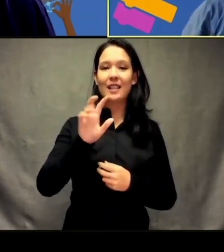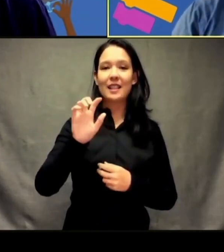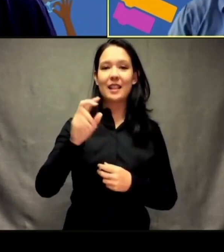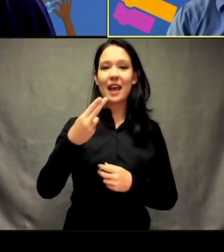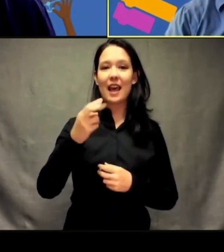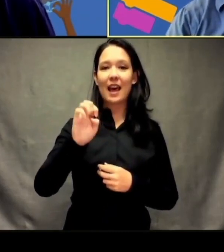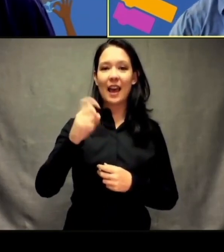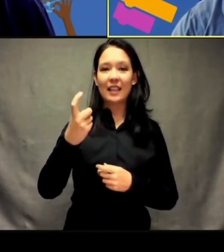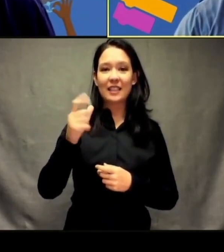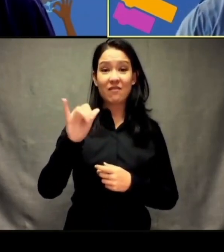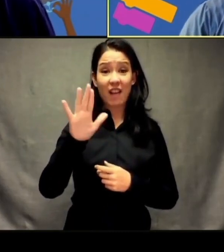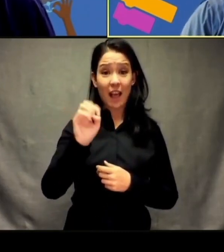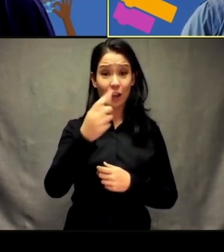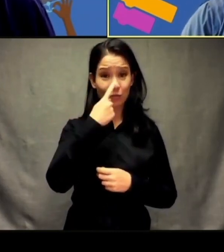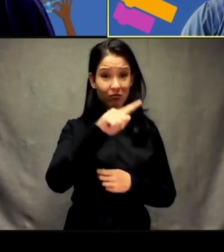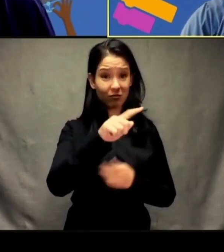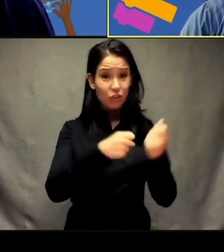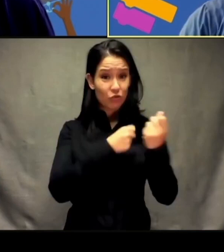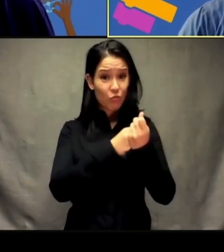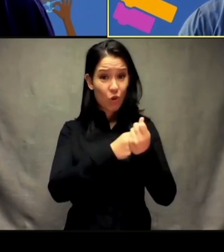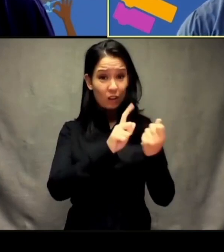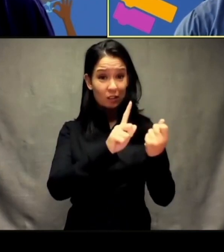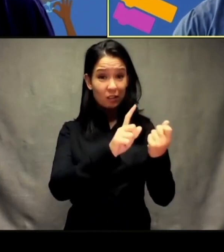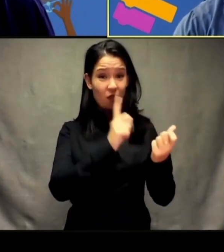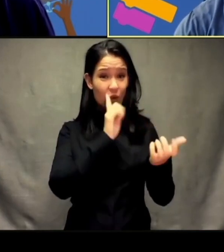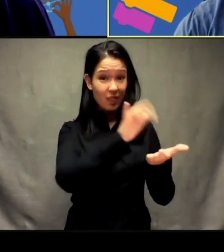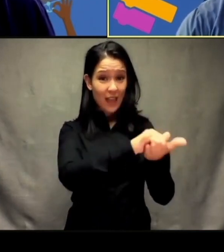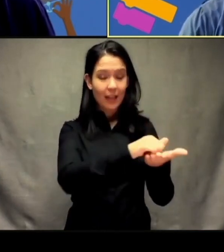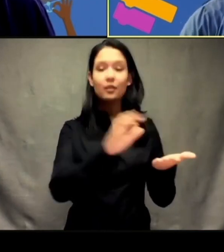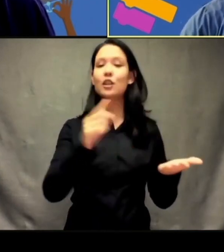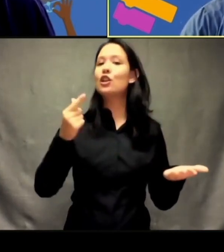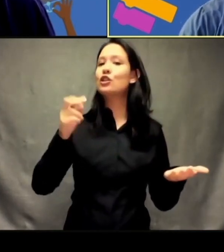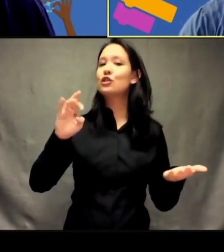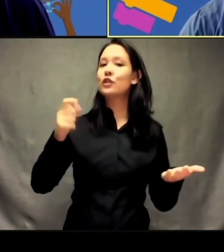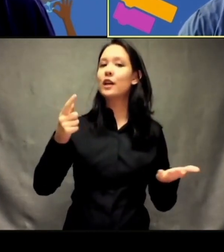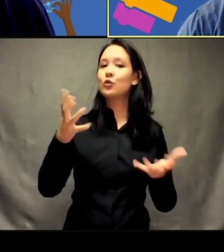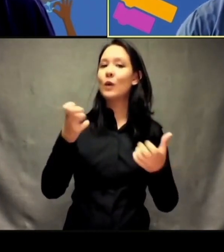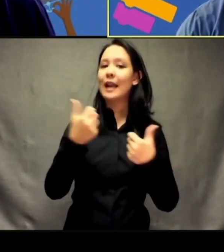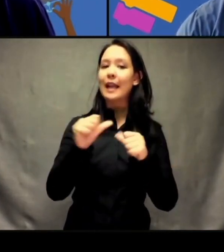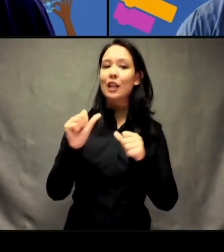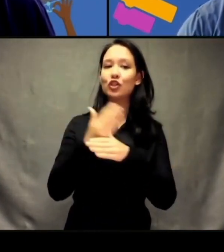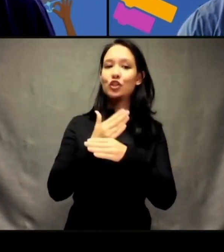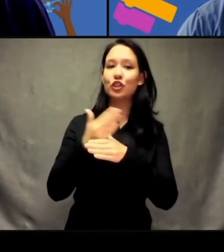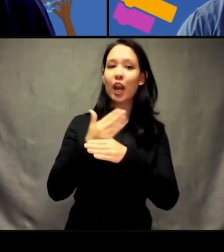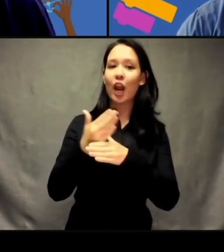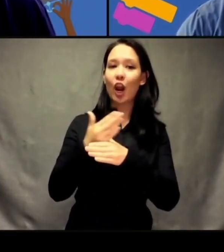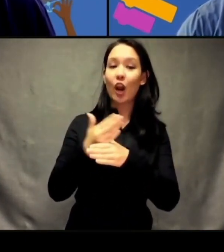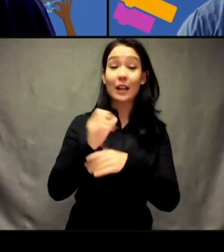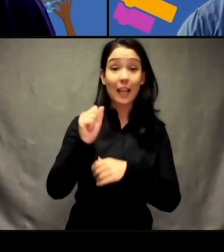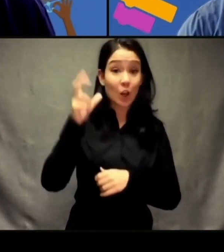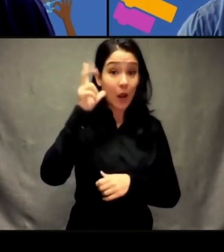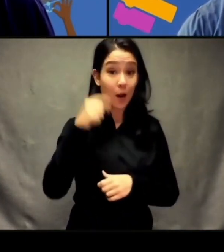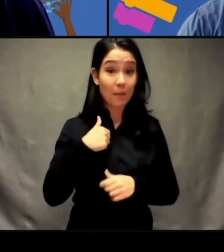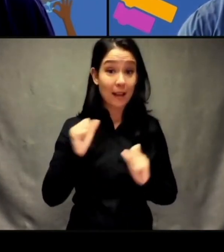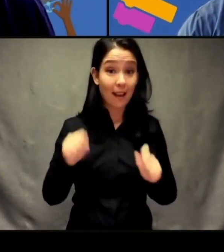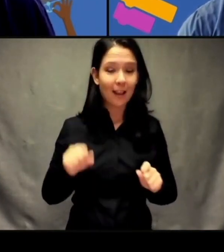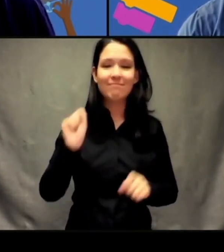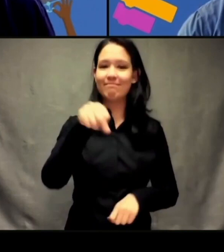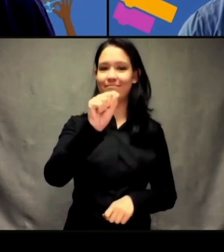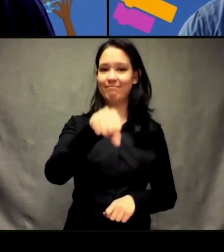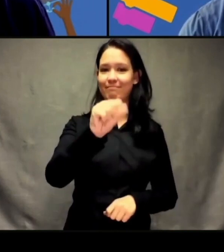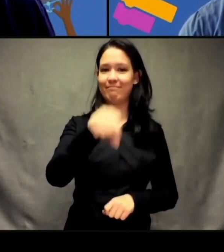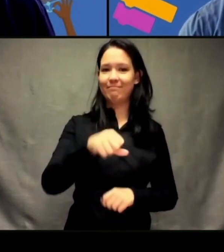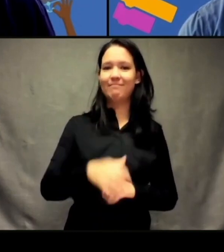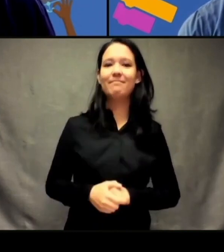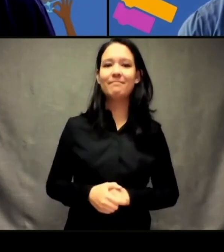that. So Greg, do you have anything you want to share with us? Sure. Can you hear me? Yes.